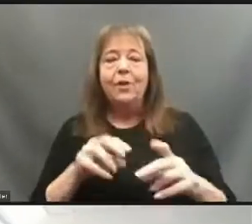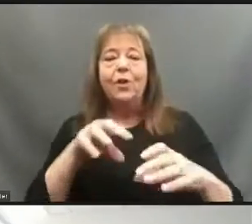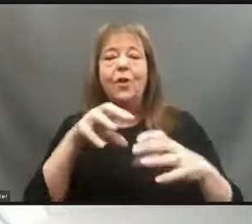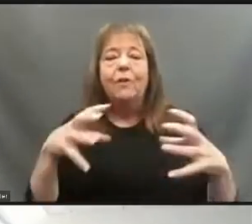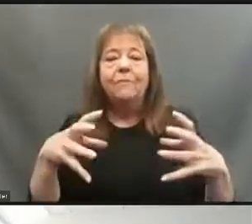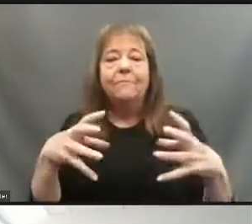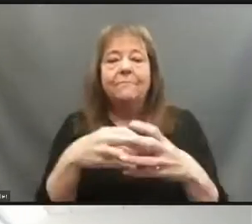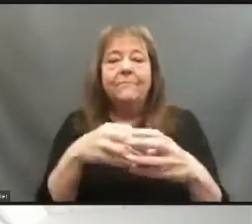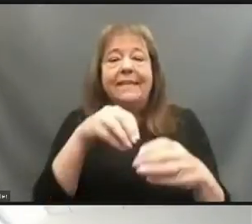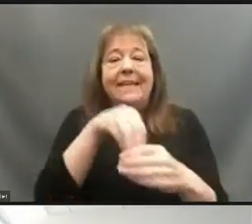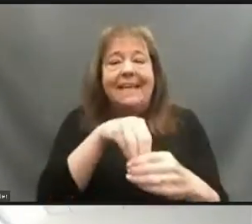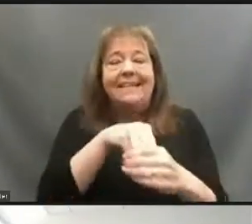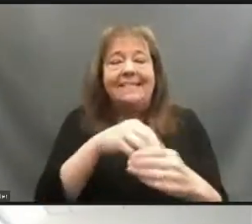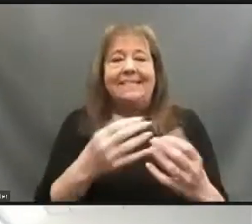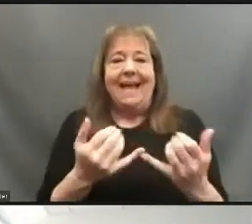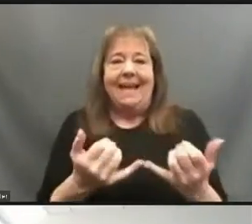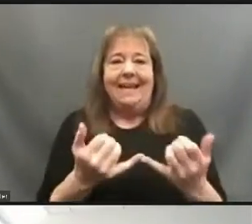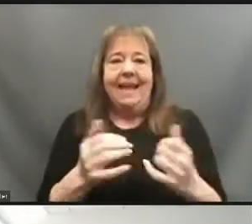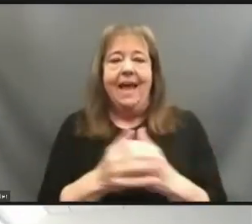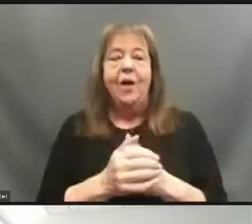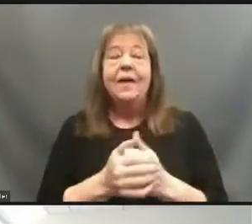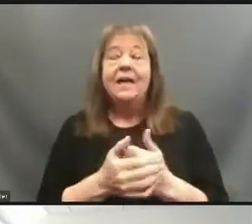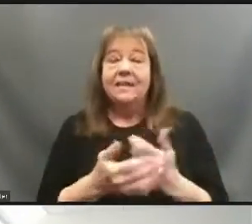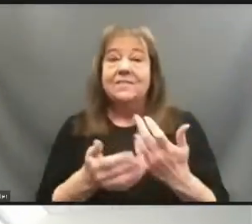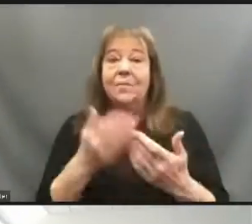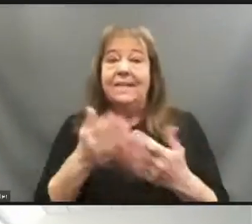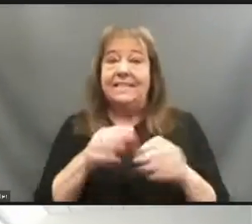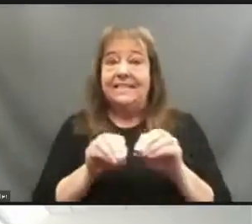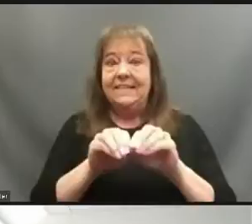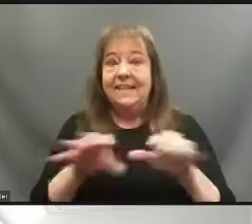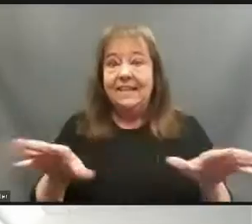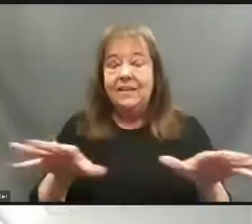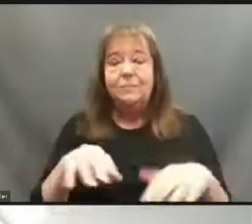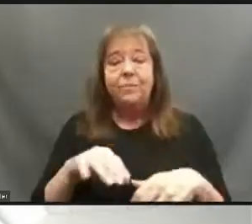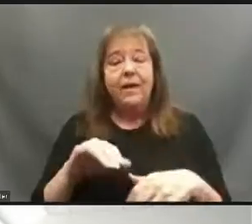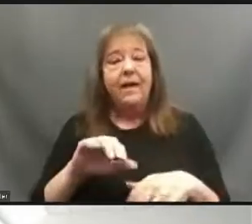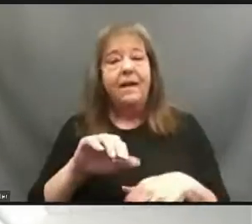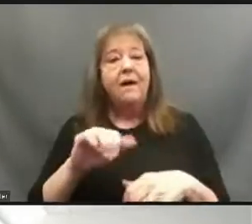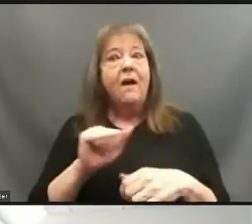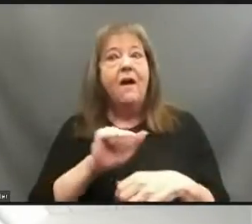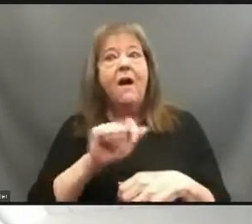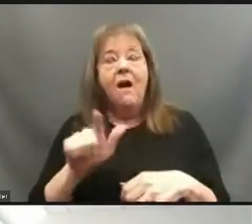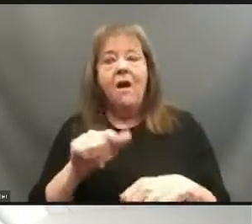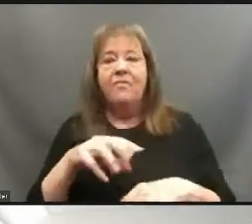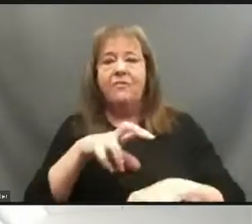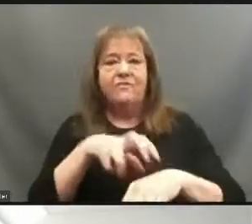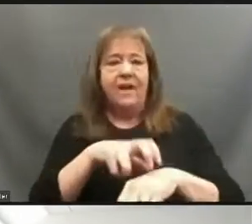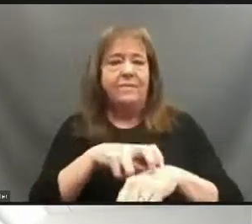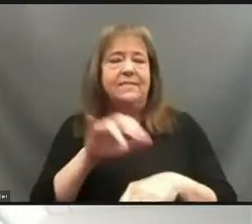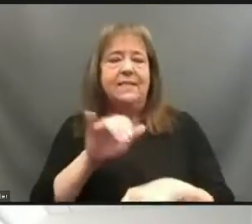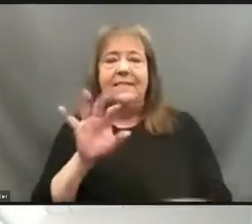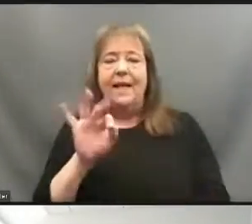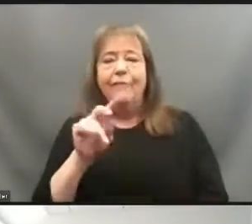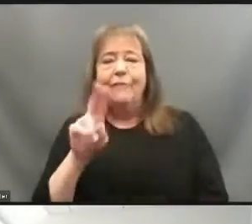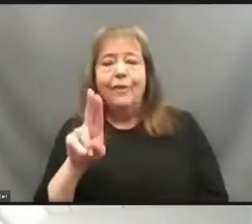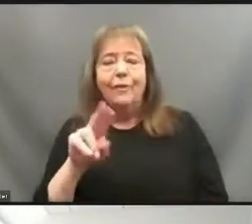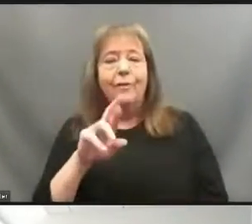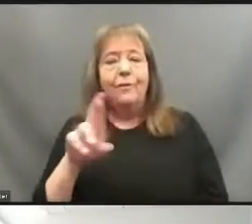That increases the risk of lots of viruses like flu and RSV and things like that we've seen kind of out of